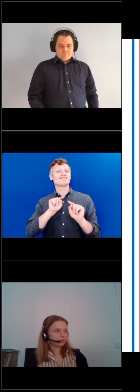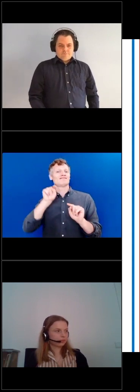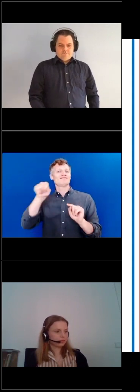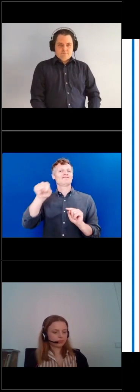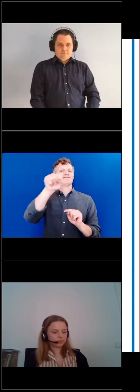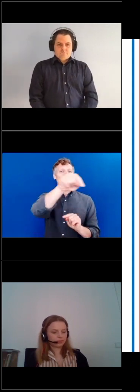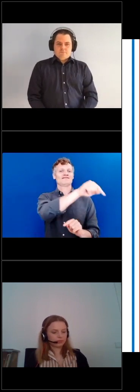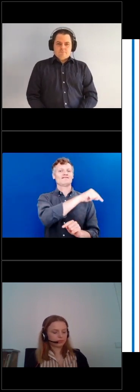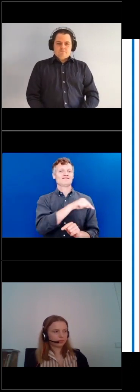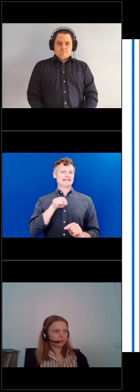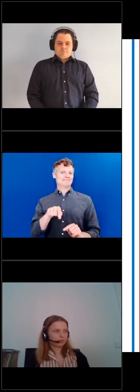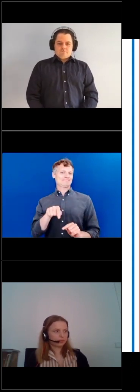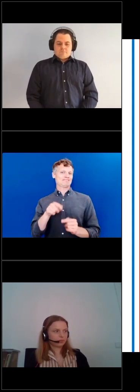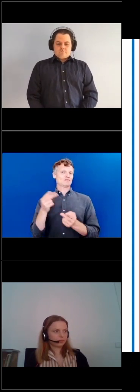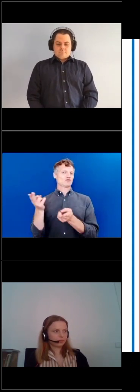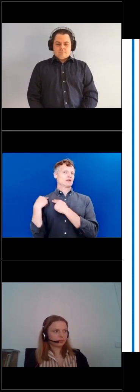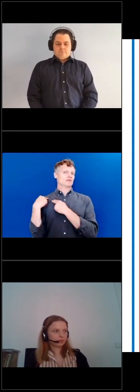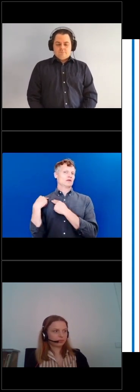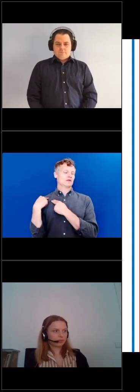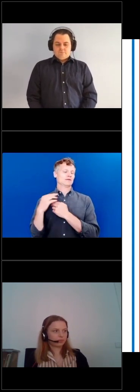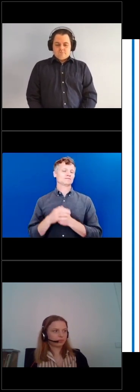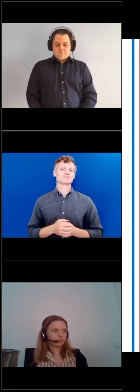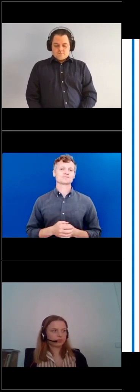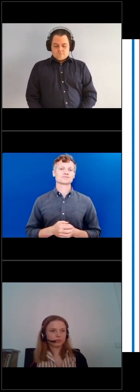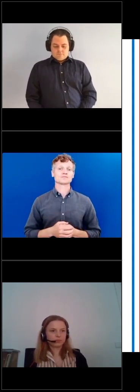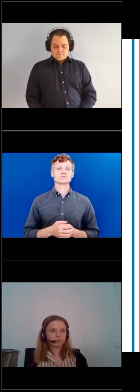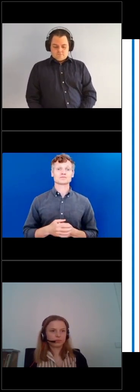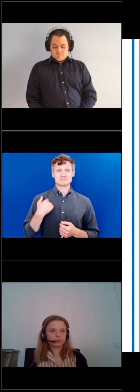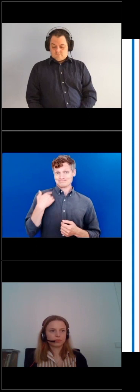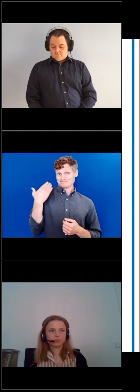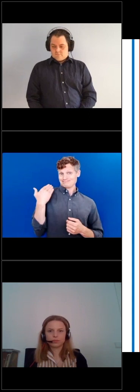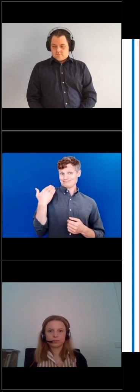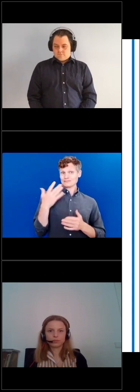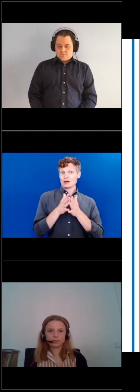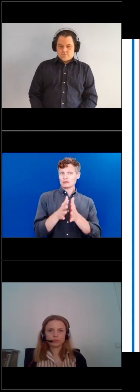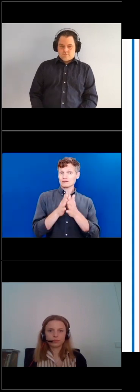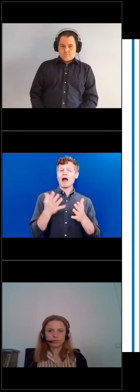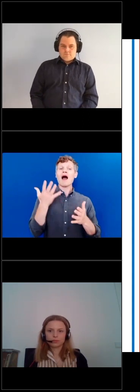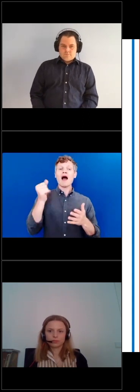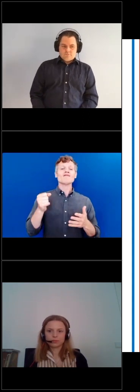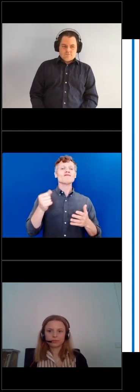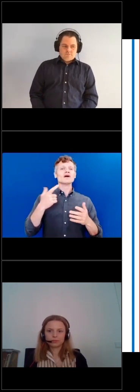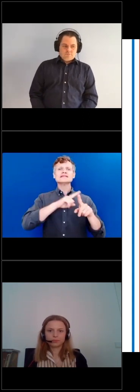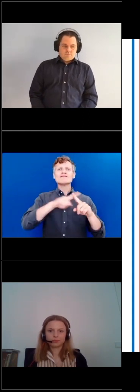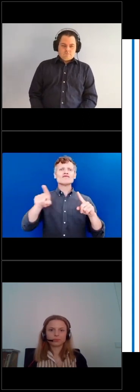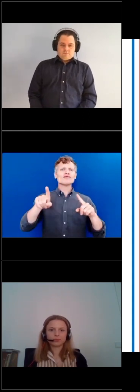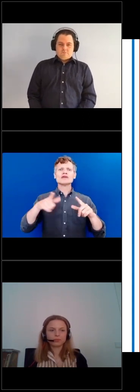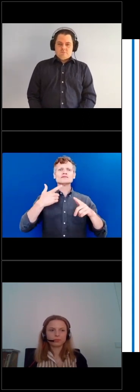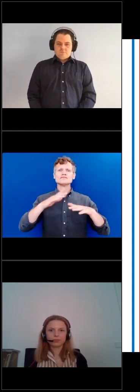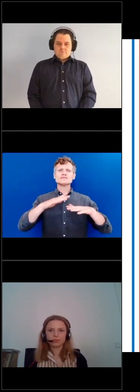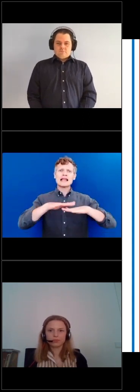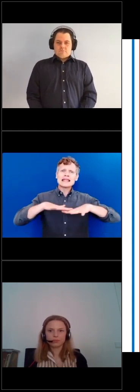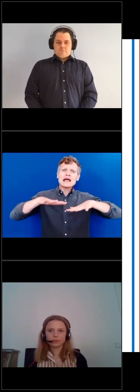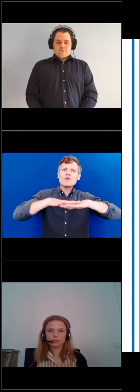had already this network that I was mentioning of volunteers in the communities, it has made our